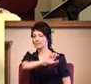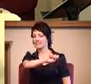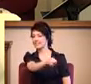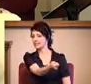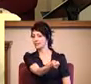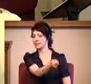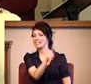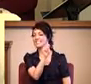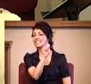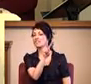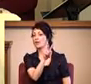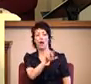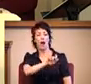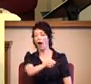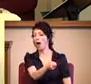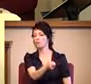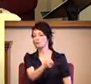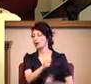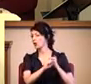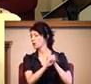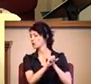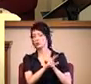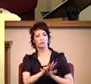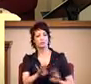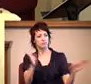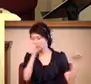Turn it off. Turn the ads off.